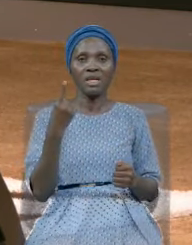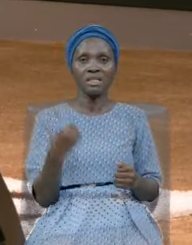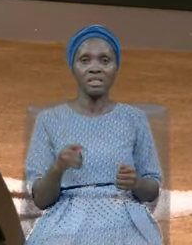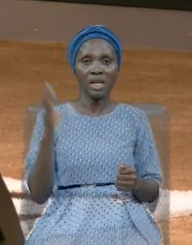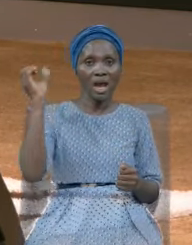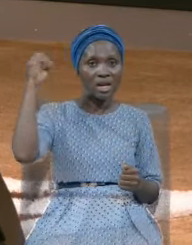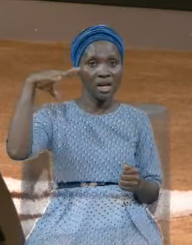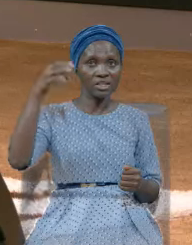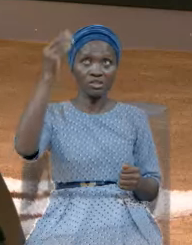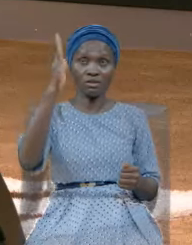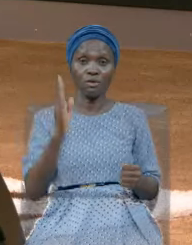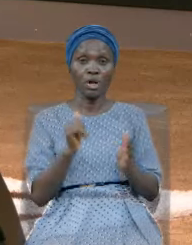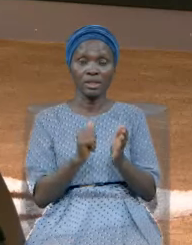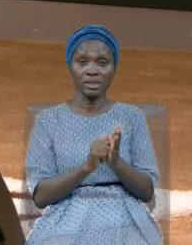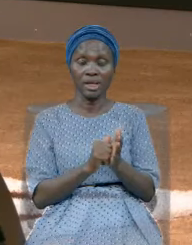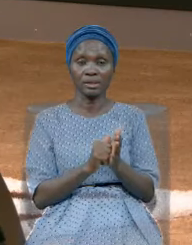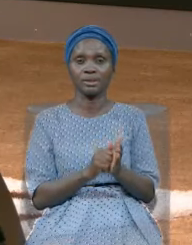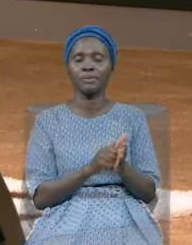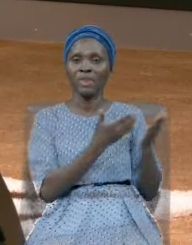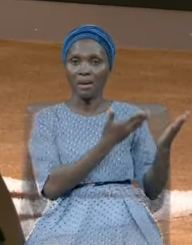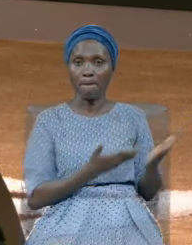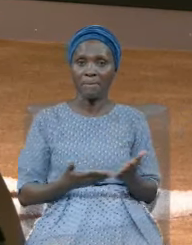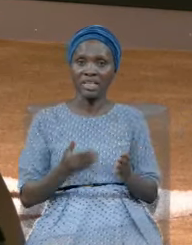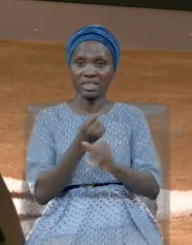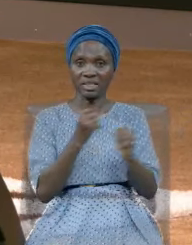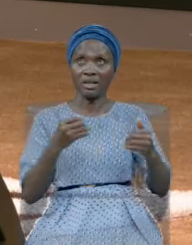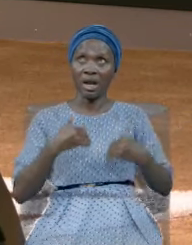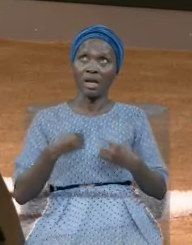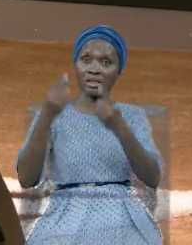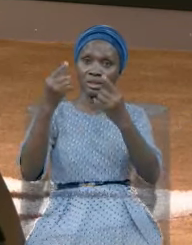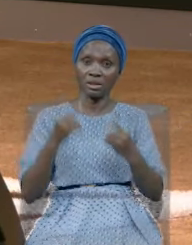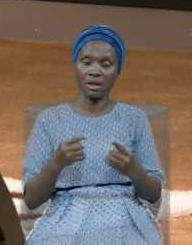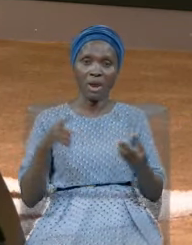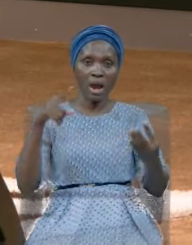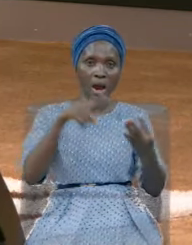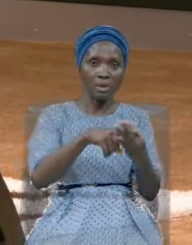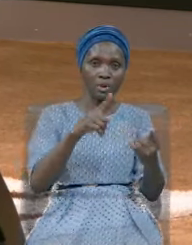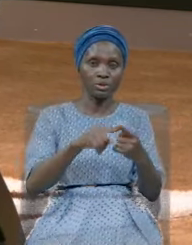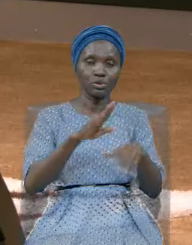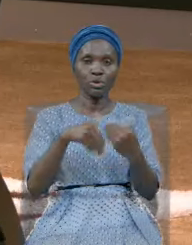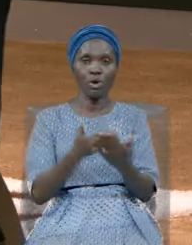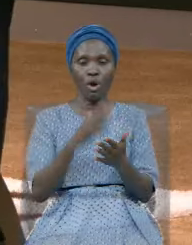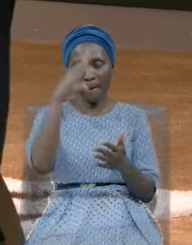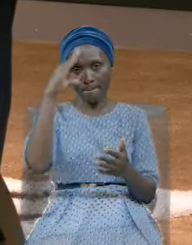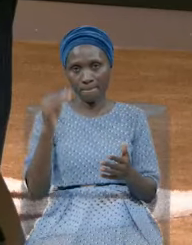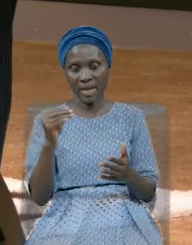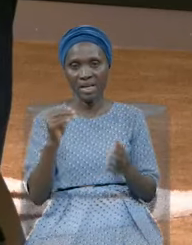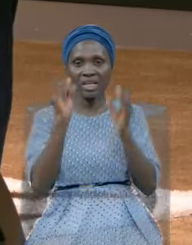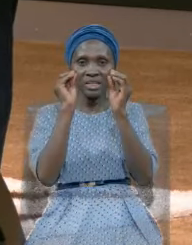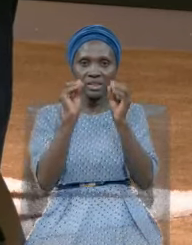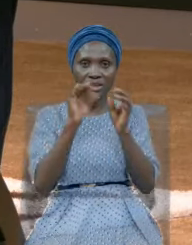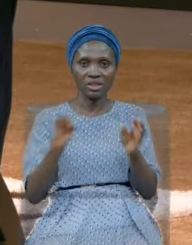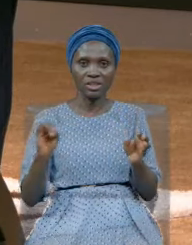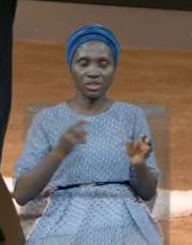to all men. In verse 12, teaching us that denying ungodliness and